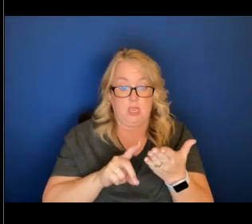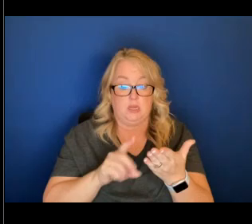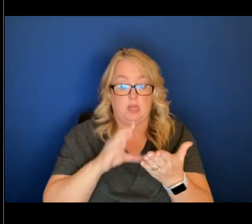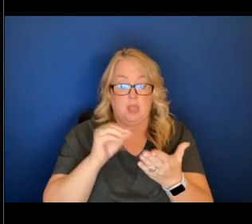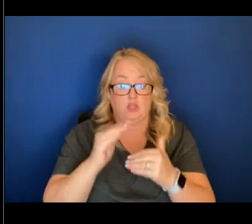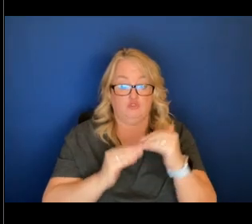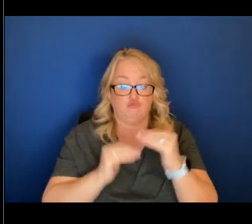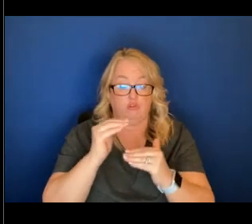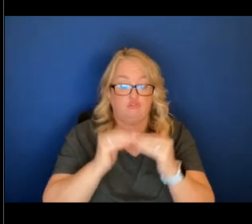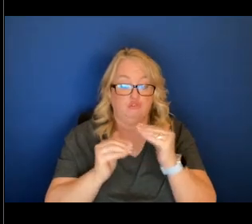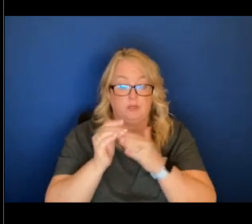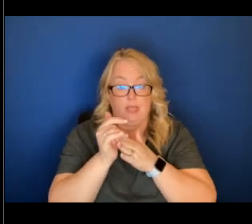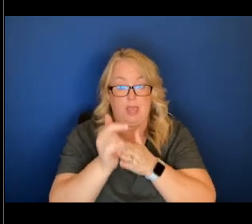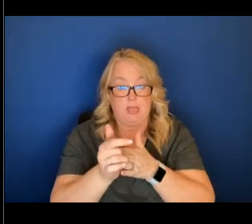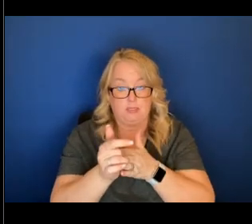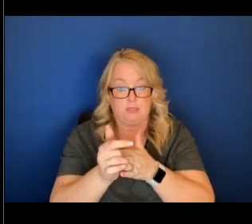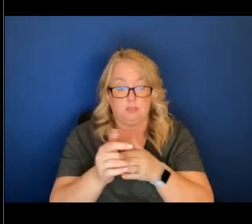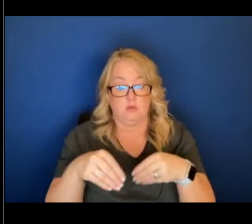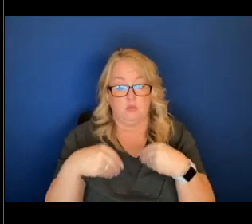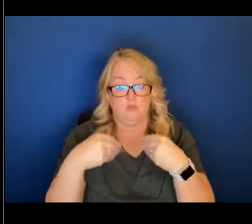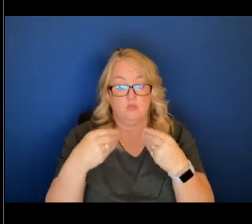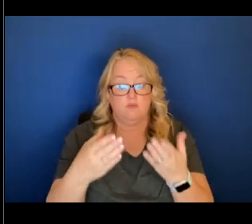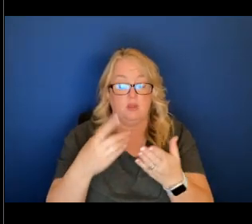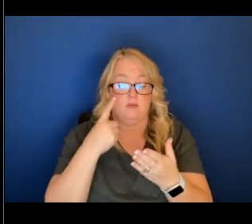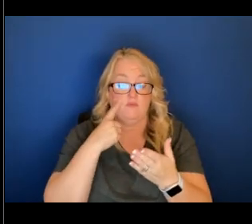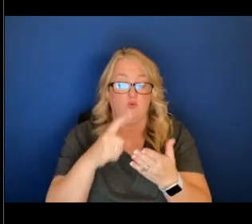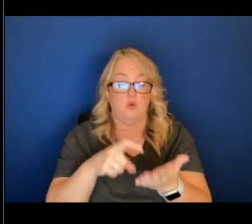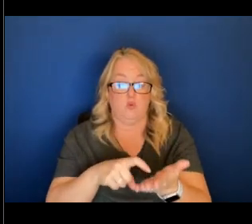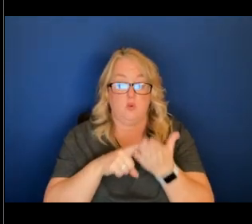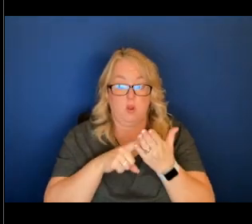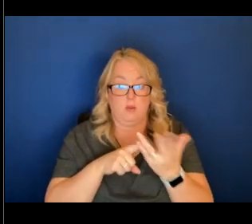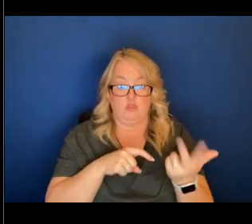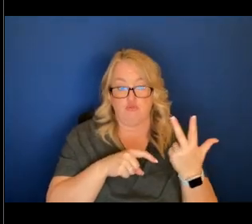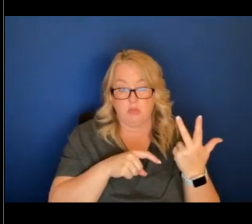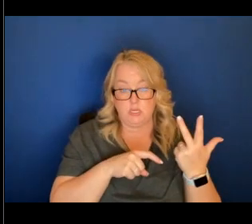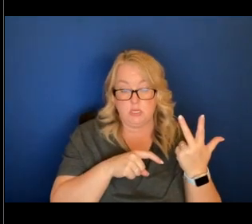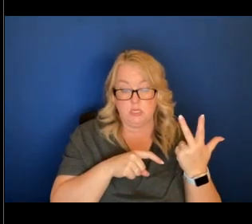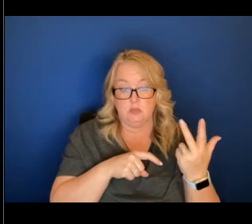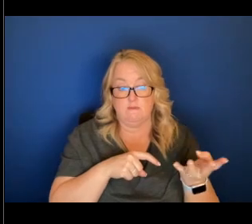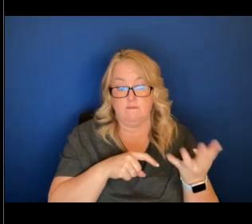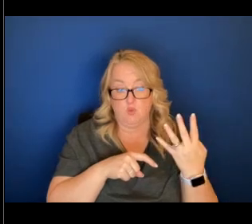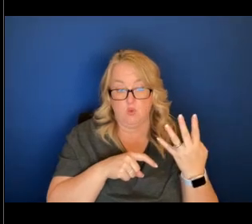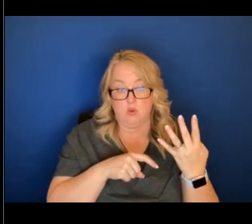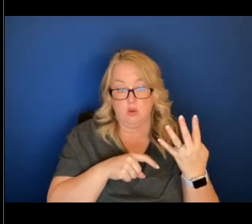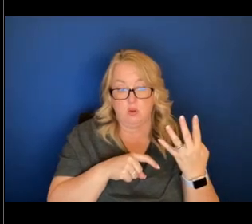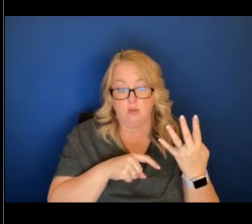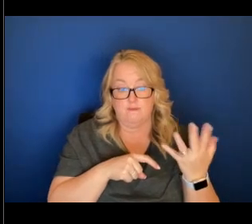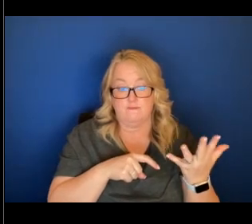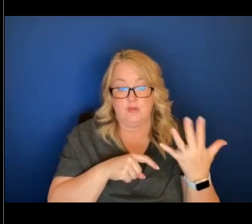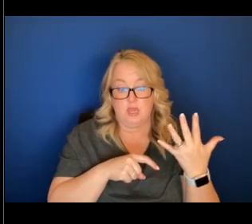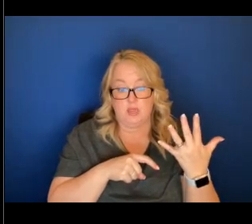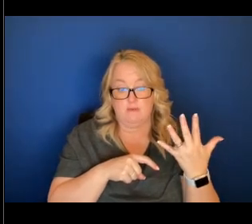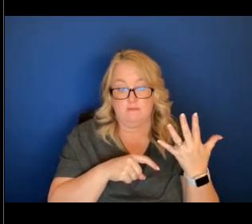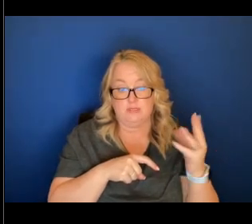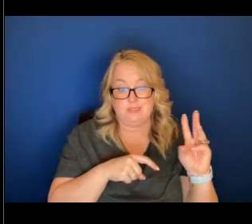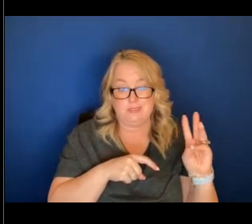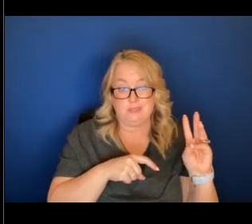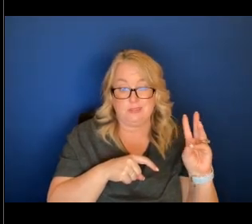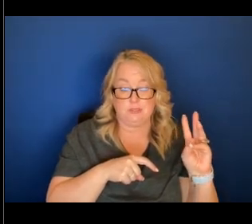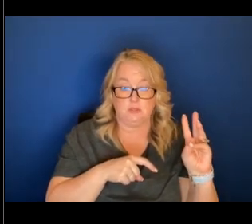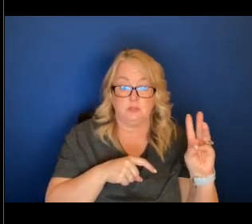construction guidance provided for requirements 3, 4, 5,